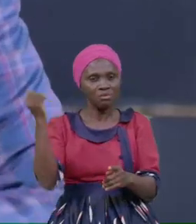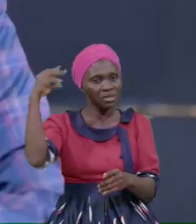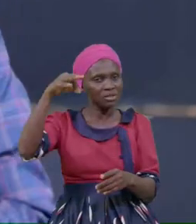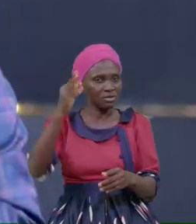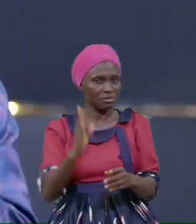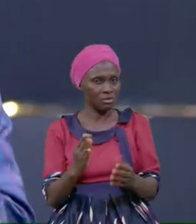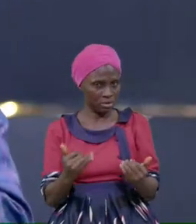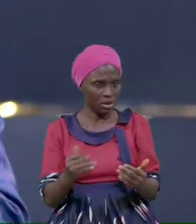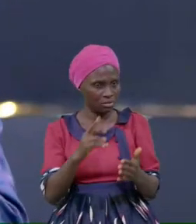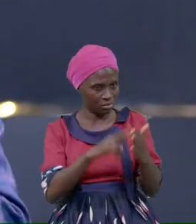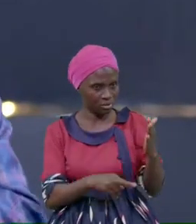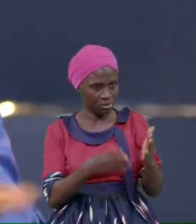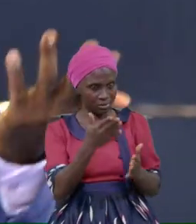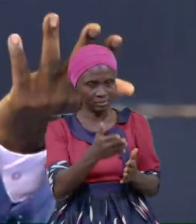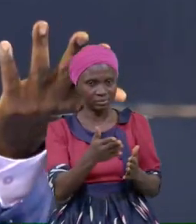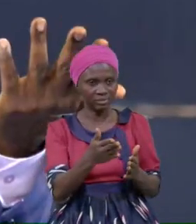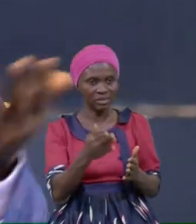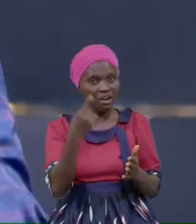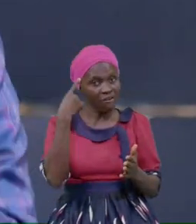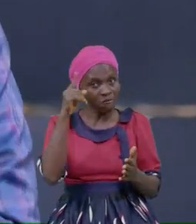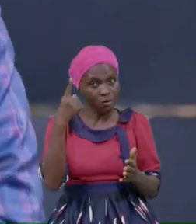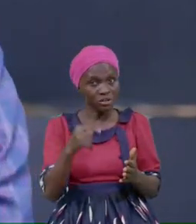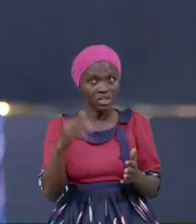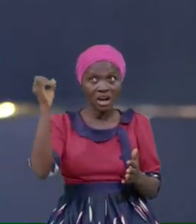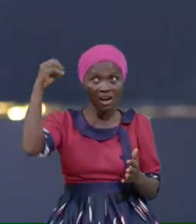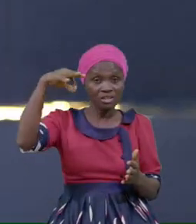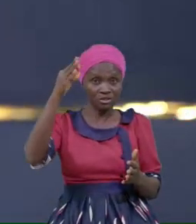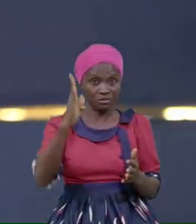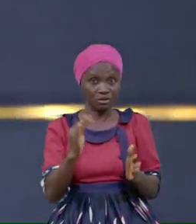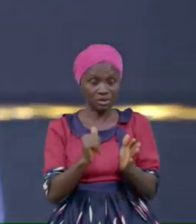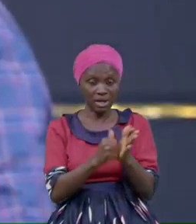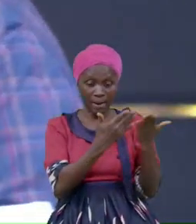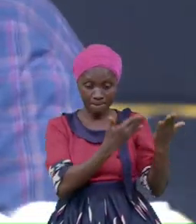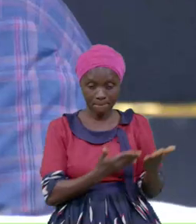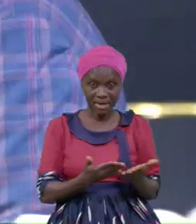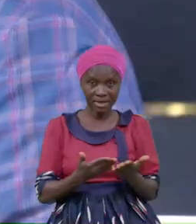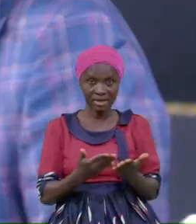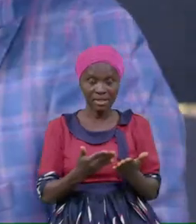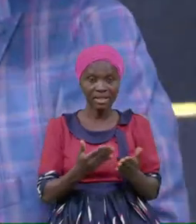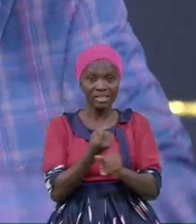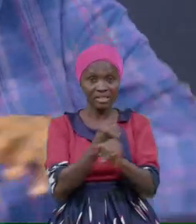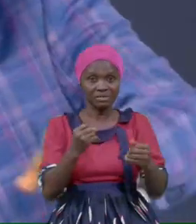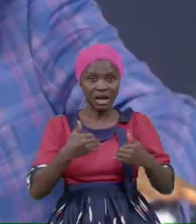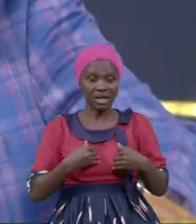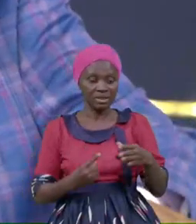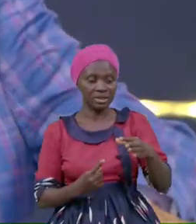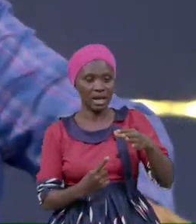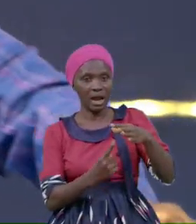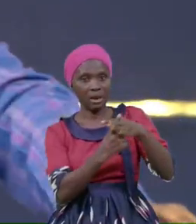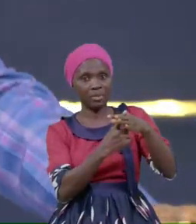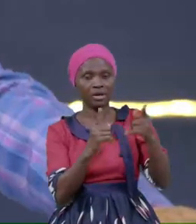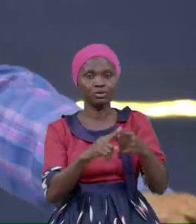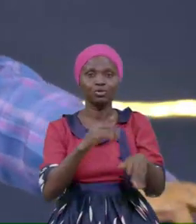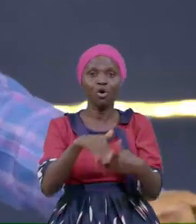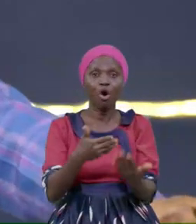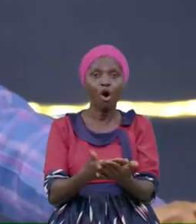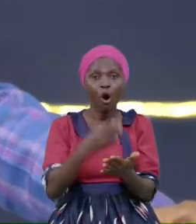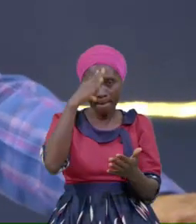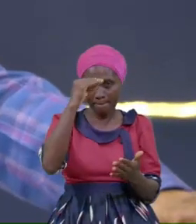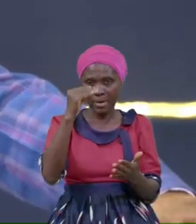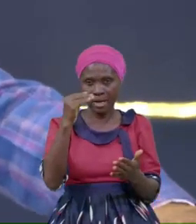bringeth salvation has appeared to all men. How many people? When we say